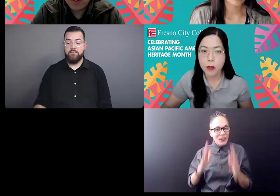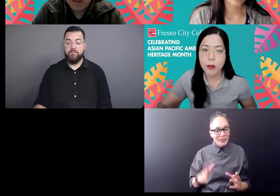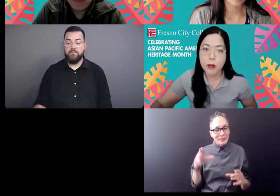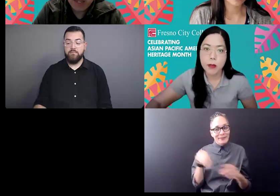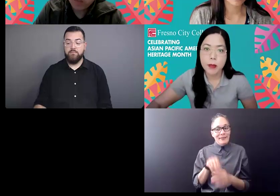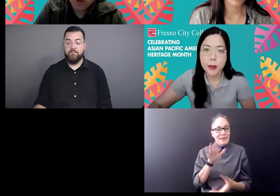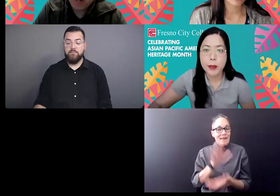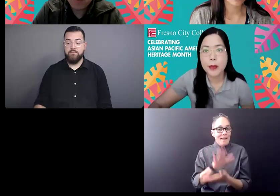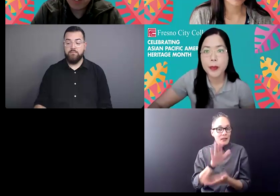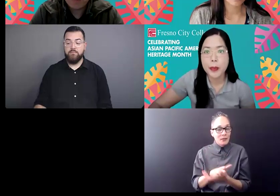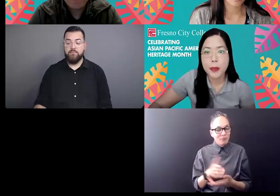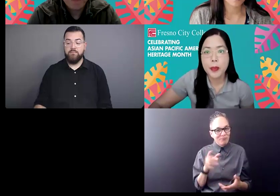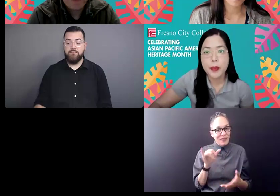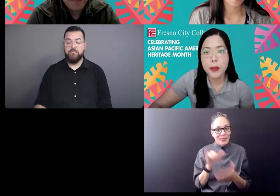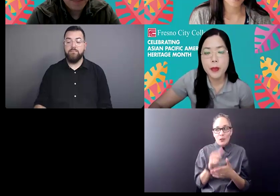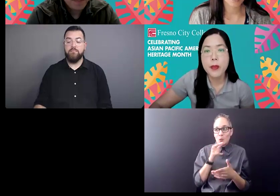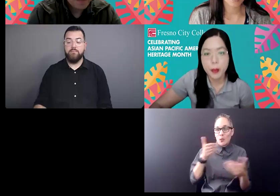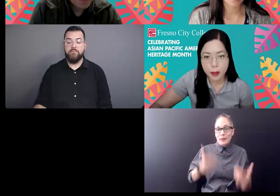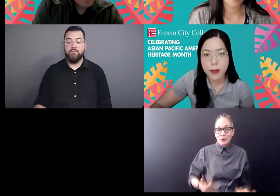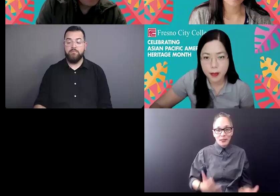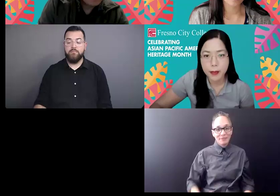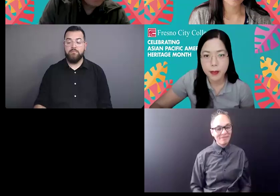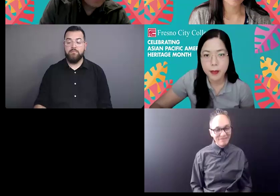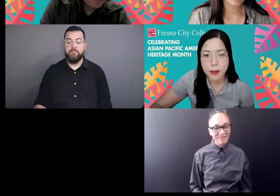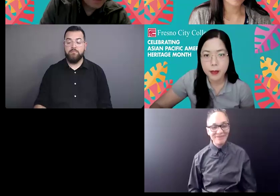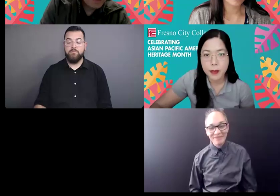of academics. And that's where I am today.